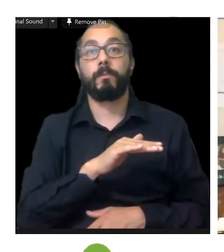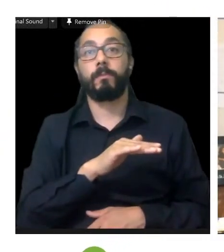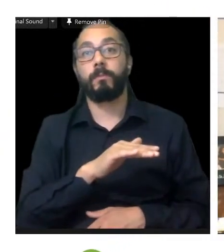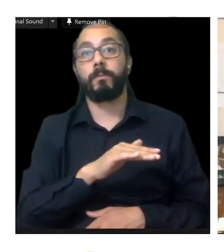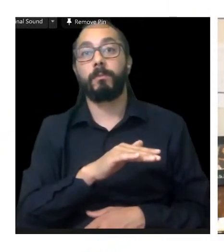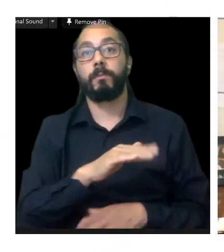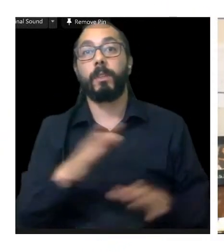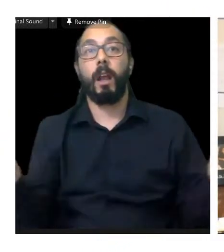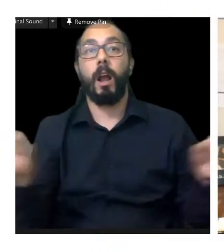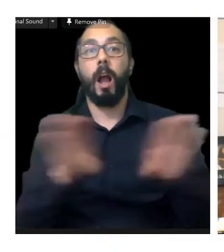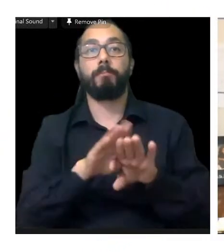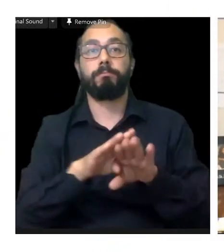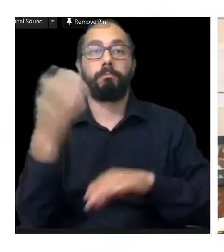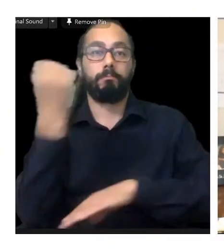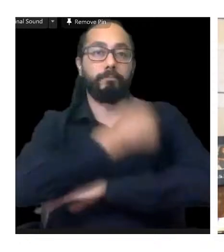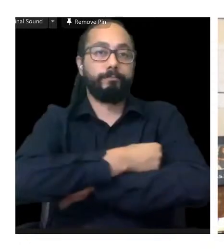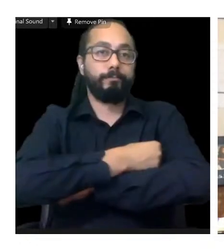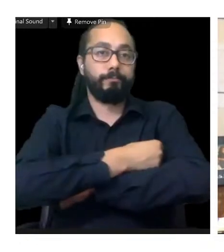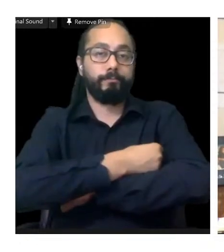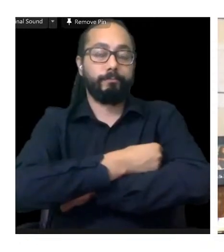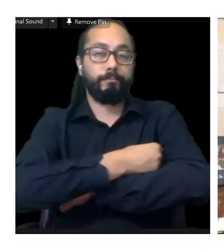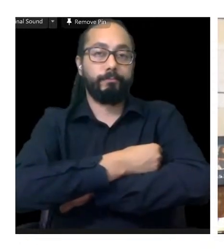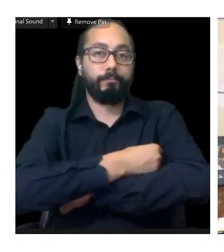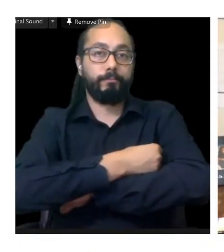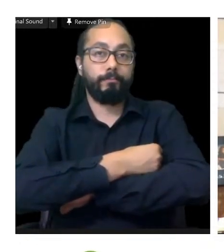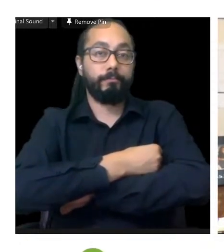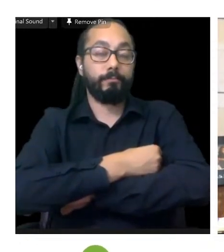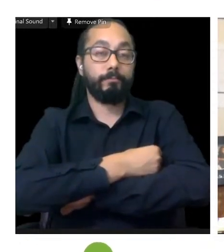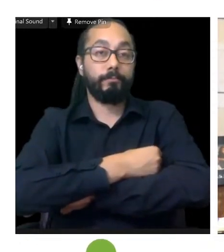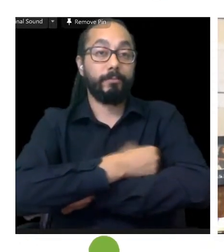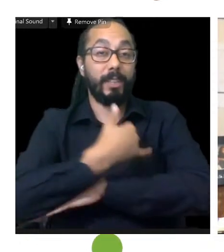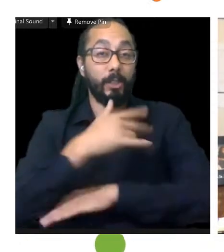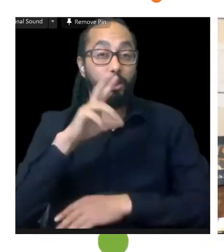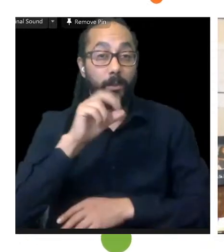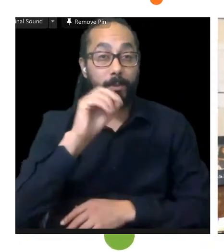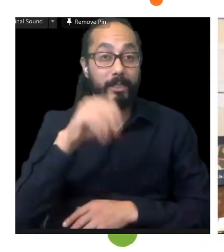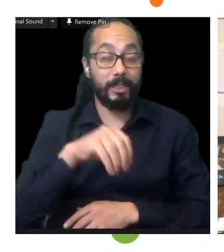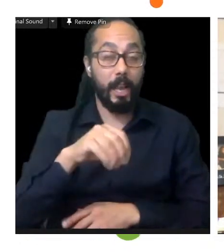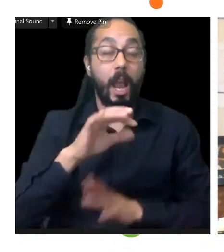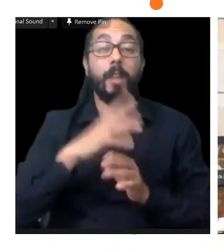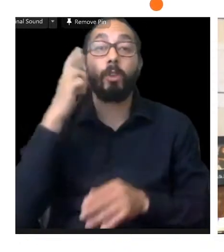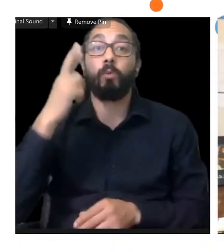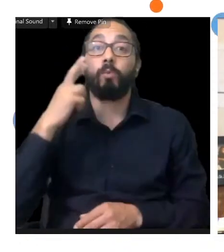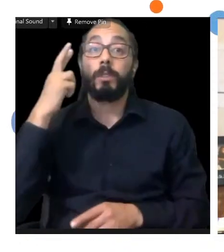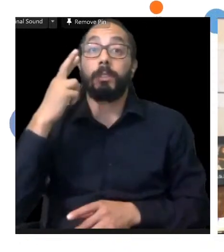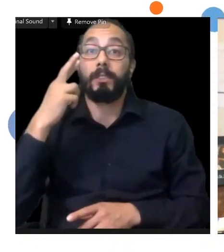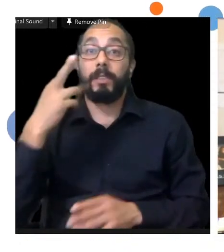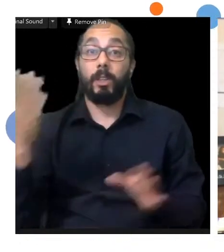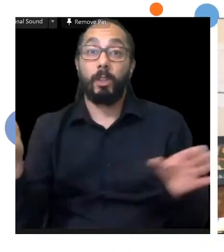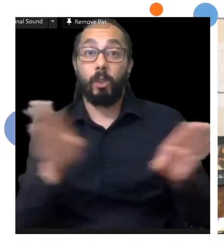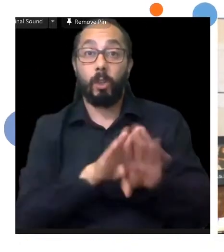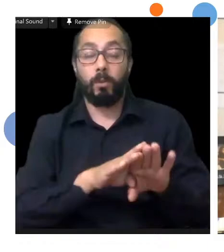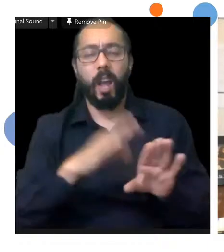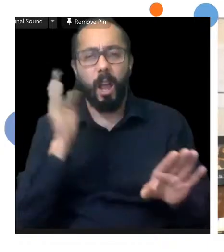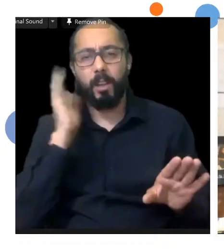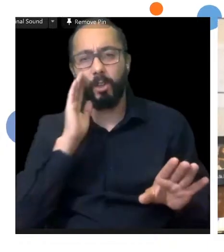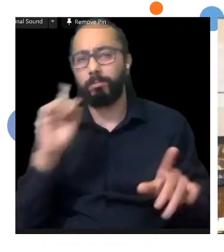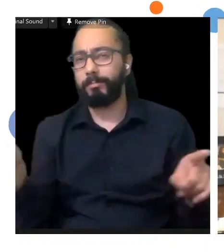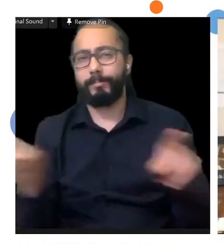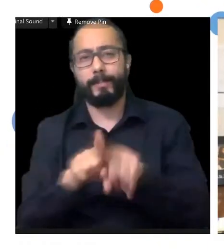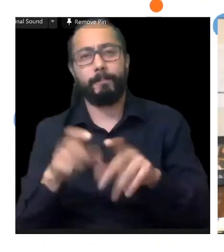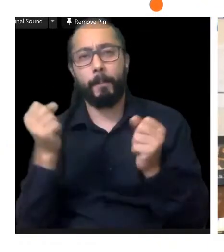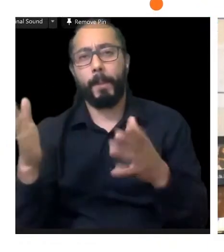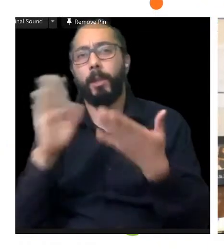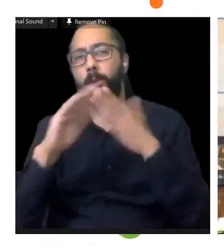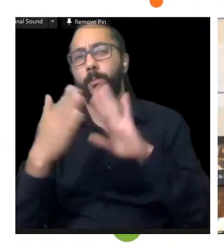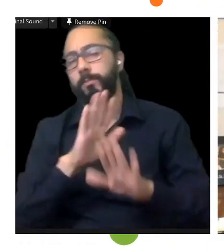down. And the reason that they shut down, which is terrible, and I'm sure this is true in multiple communities across the country,